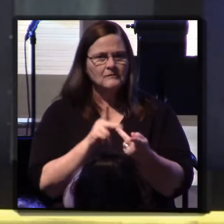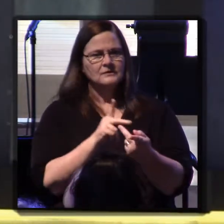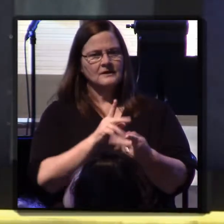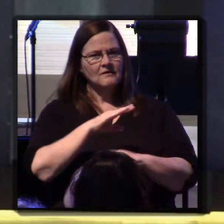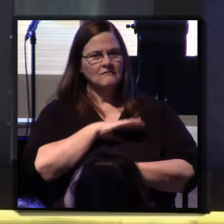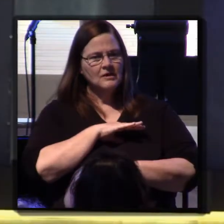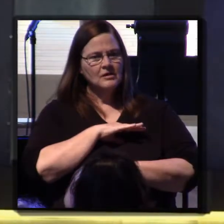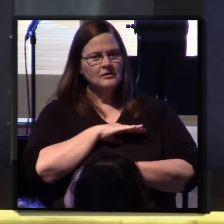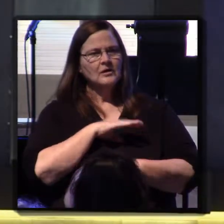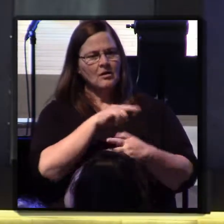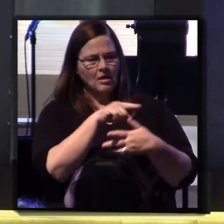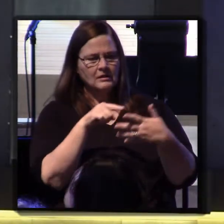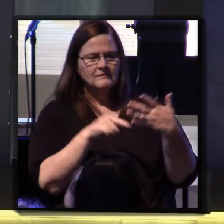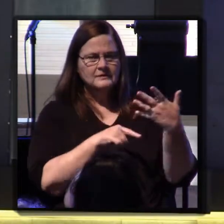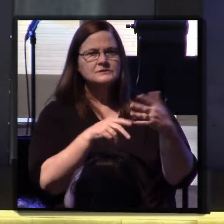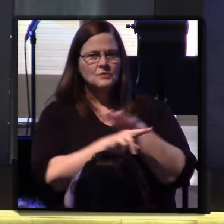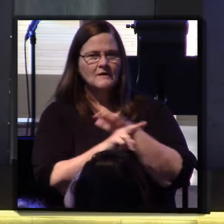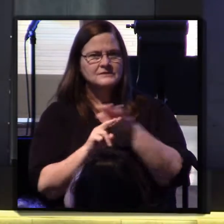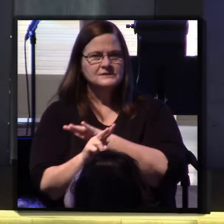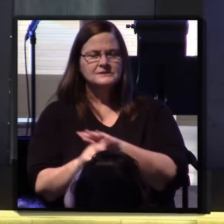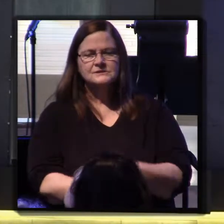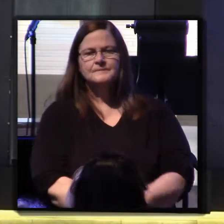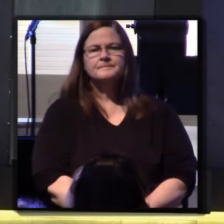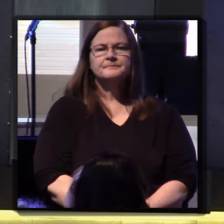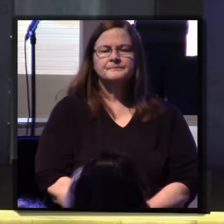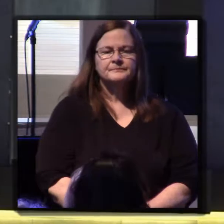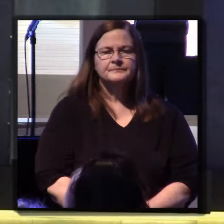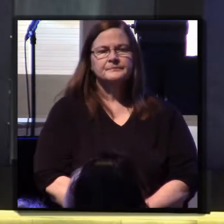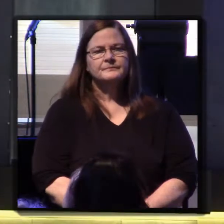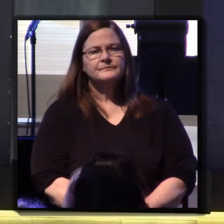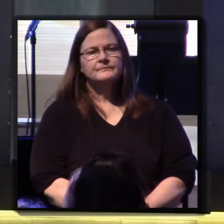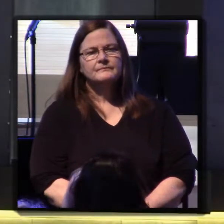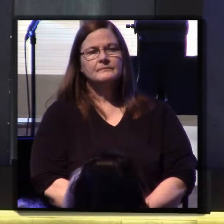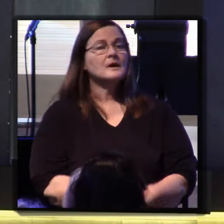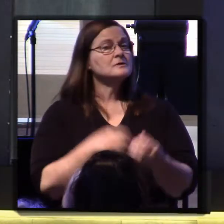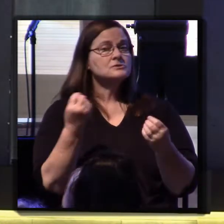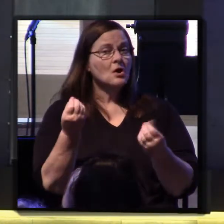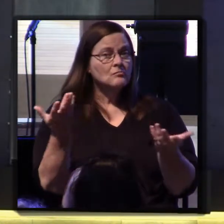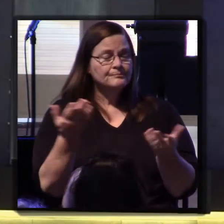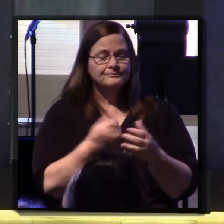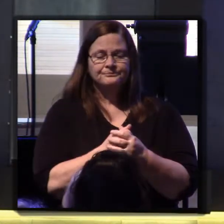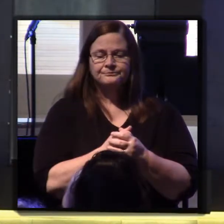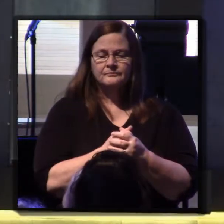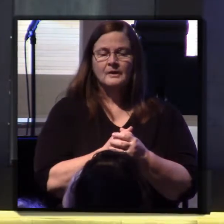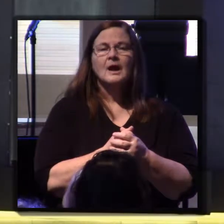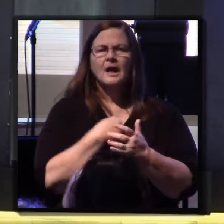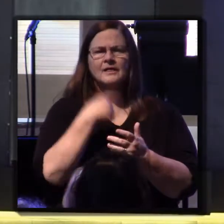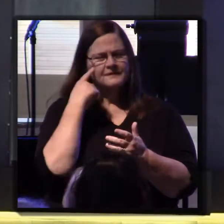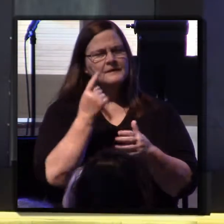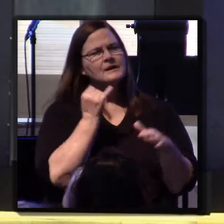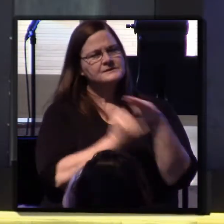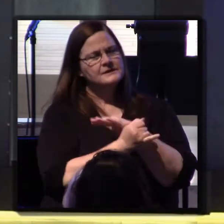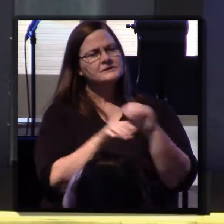confident that Jesus is the Messiah because he so perfectly fulfilled these prophecies. And